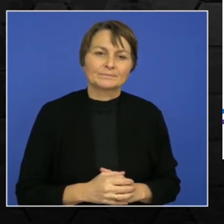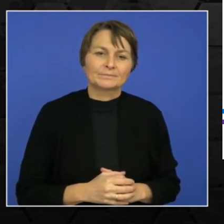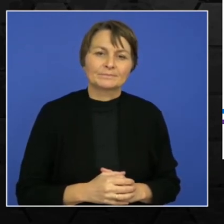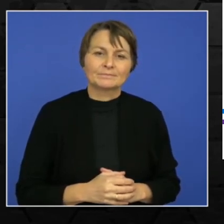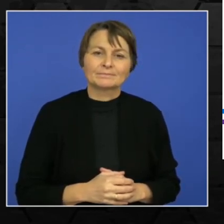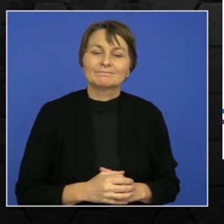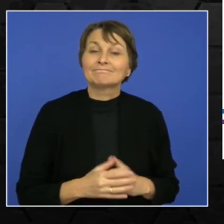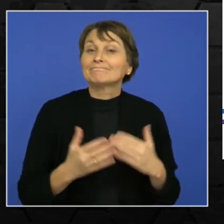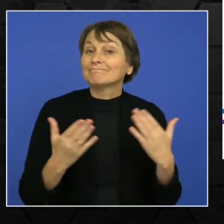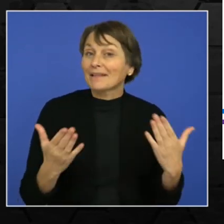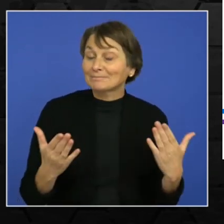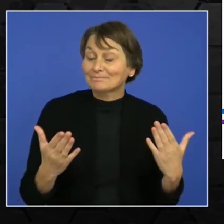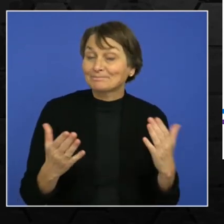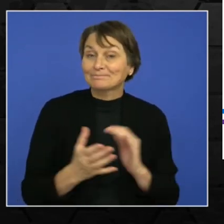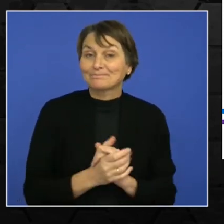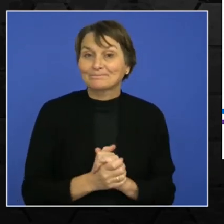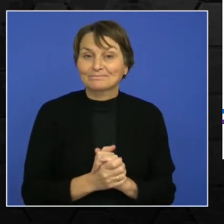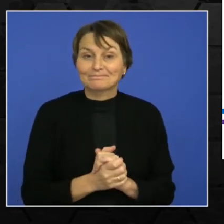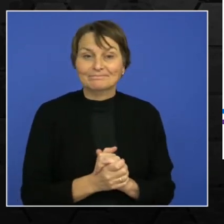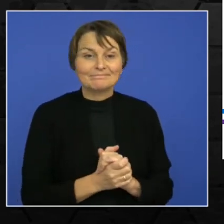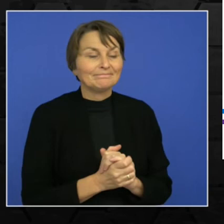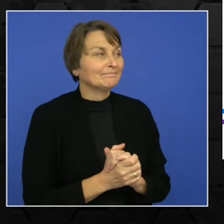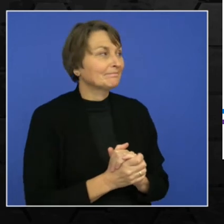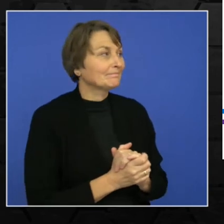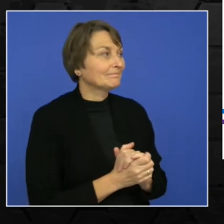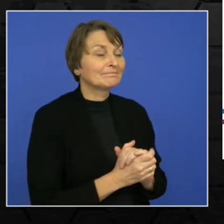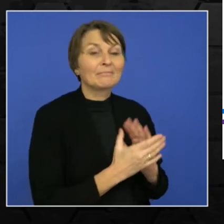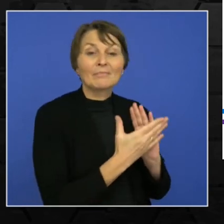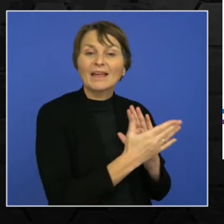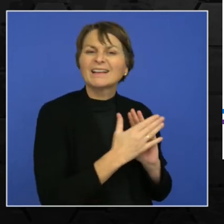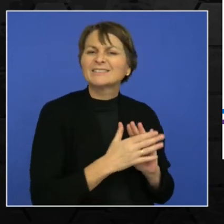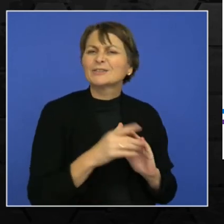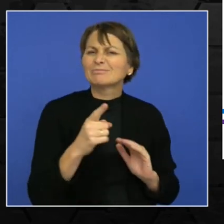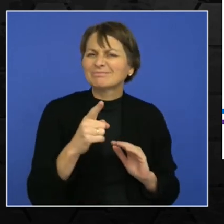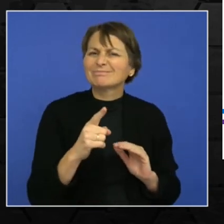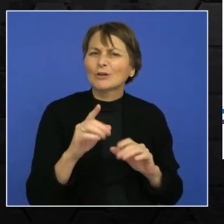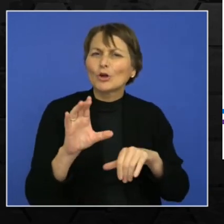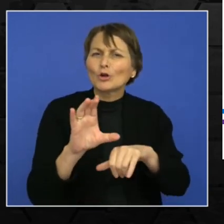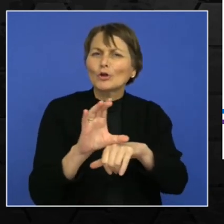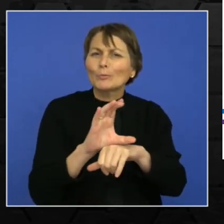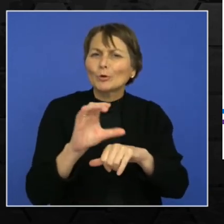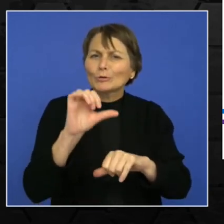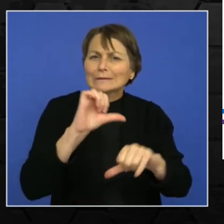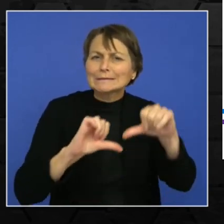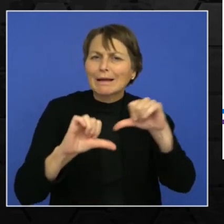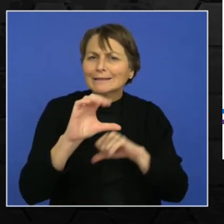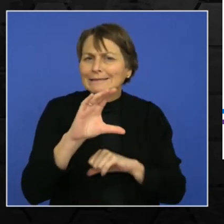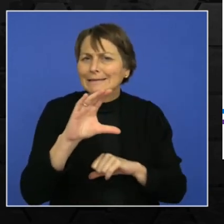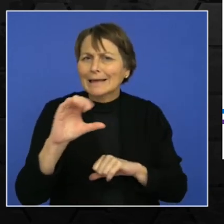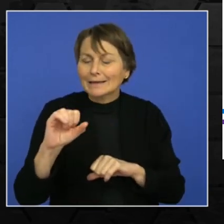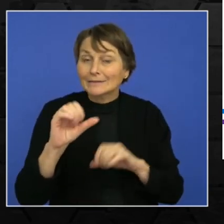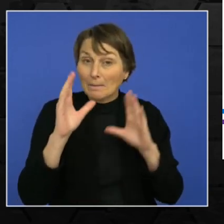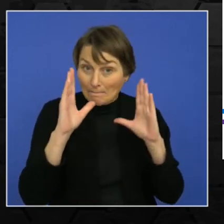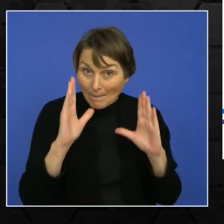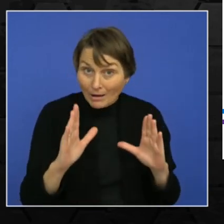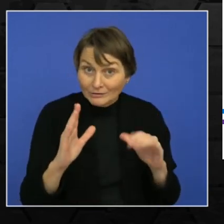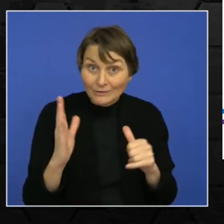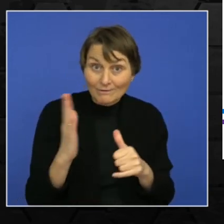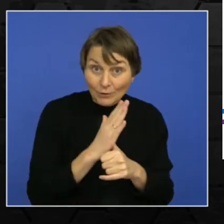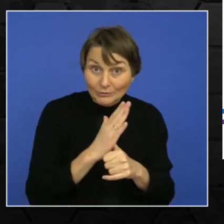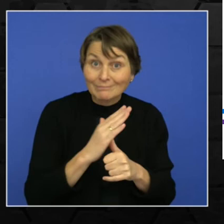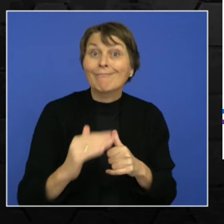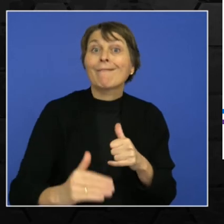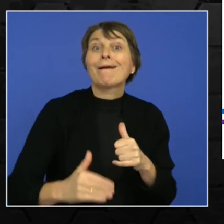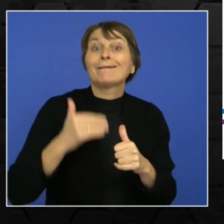And lastly, you need to be a CS major to be an ML engineer. No, you don't need to be a CS major. You can